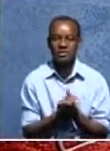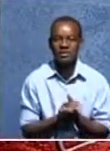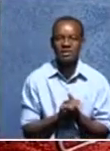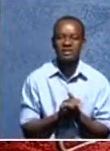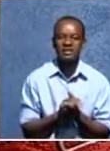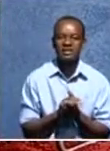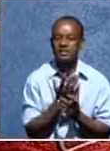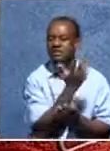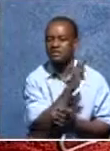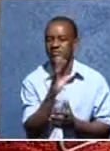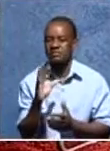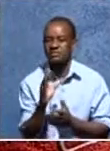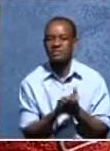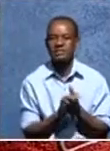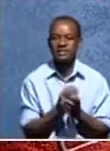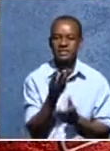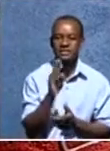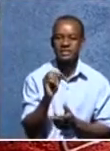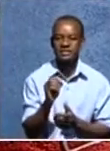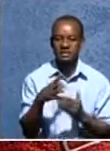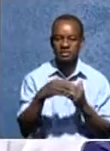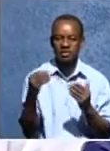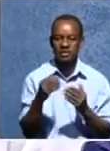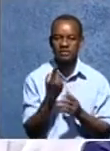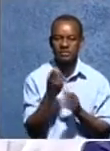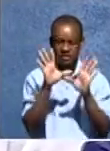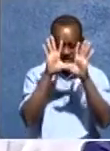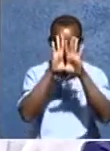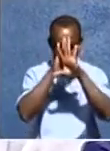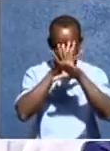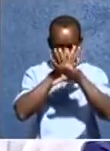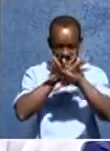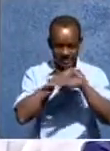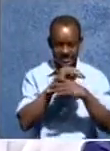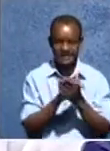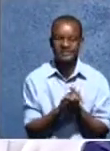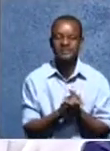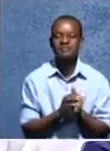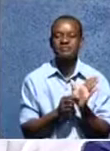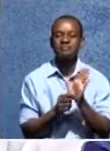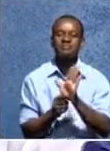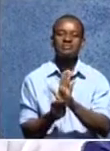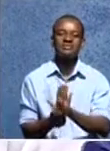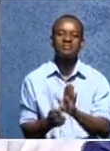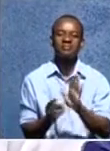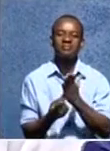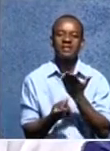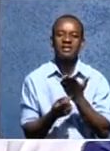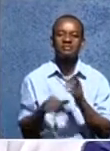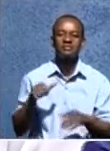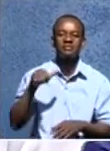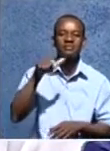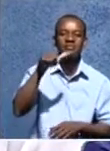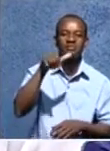is Namibia offers the total range. Yeah, and this has also come across from the World Adventure Travel Summit that we've been dealing with. I